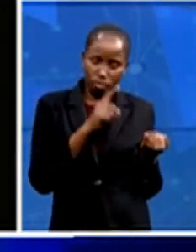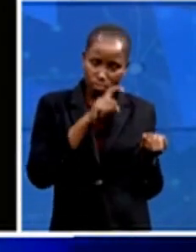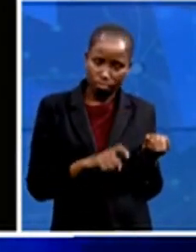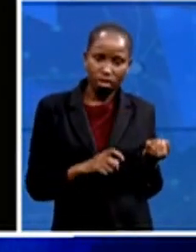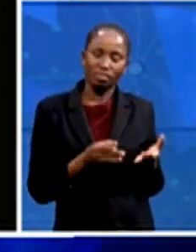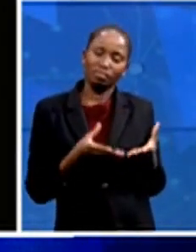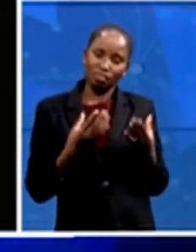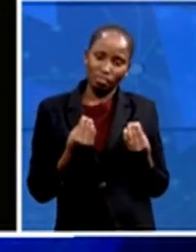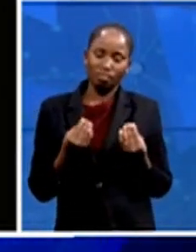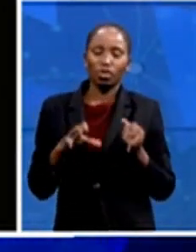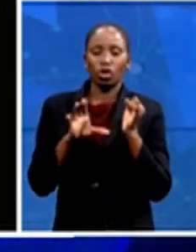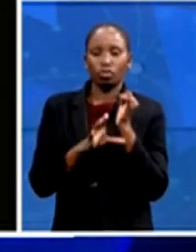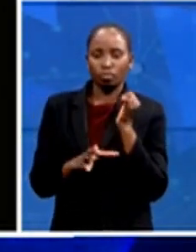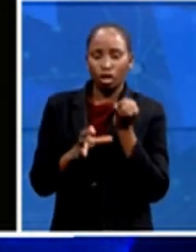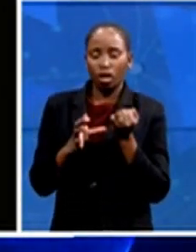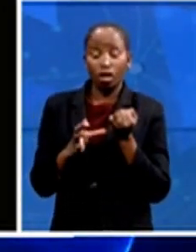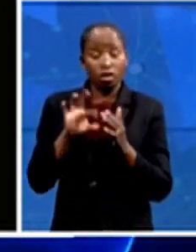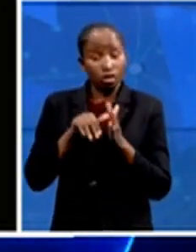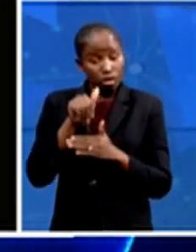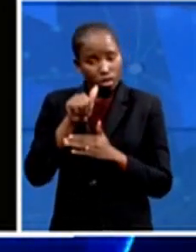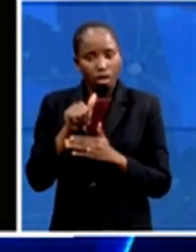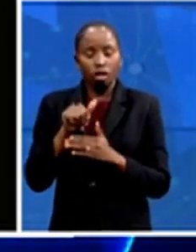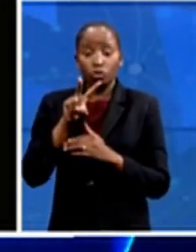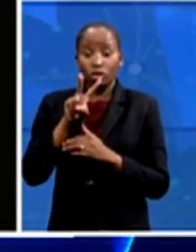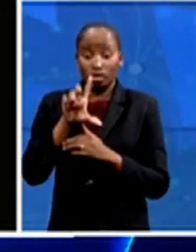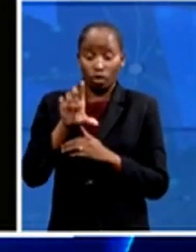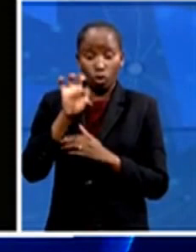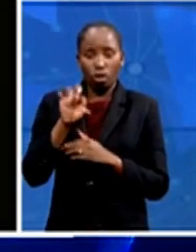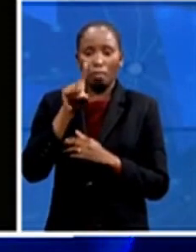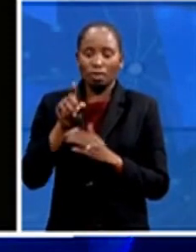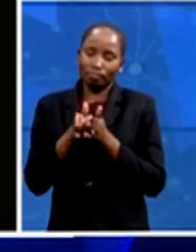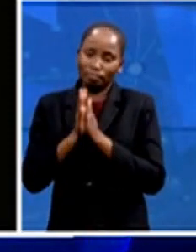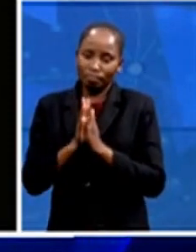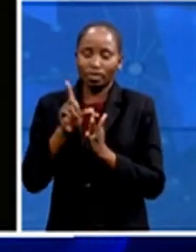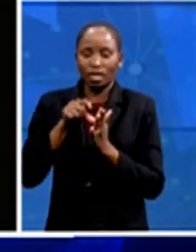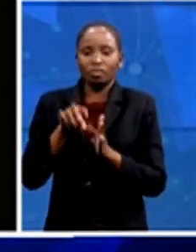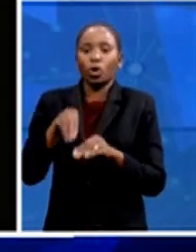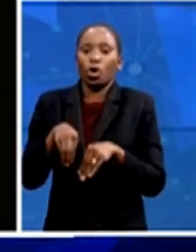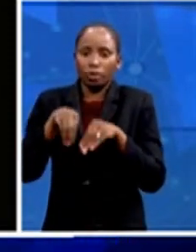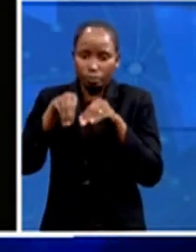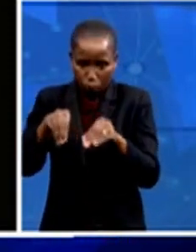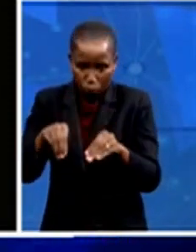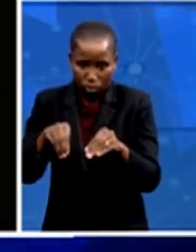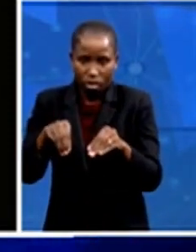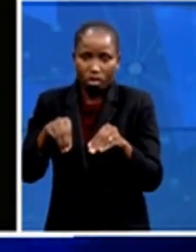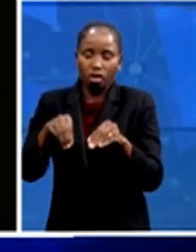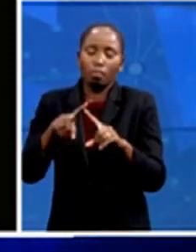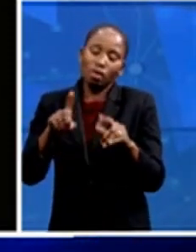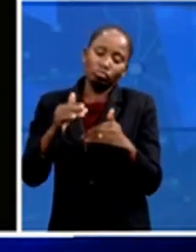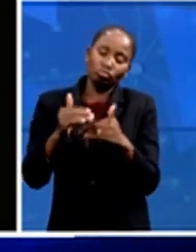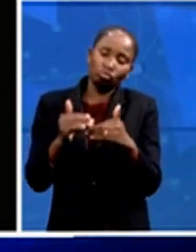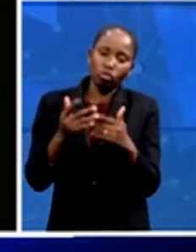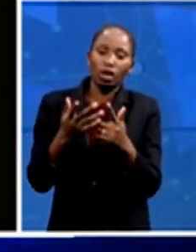be postponed to a date no later than February next year. So, these dynamics are very, very